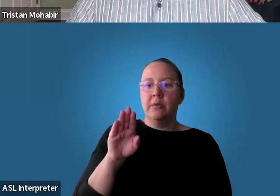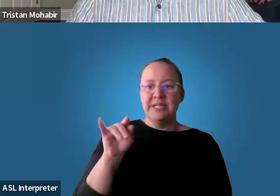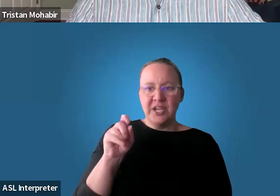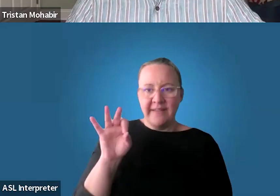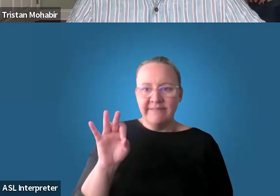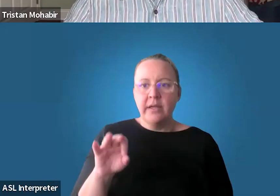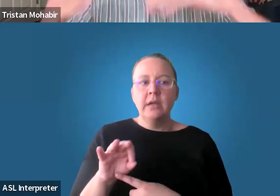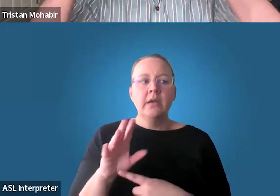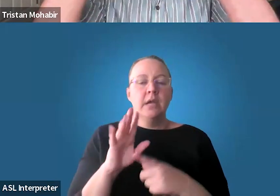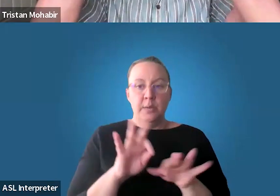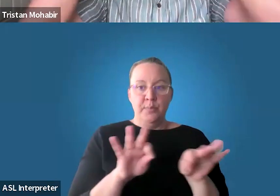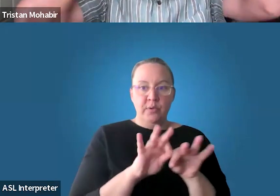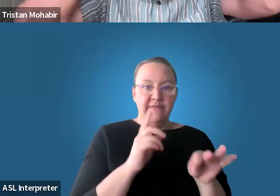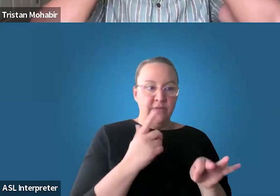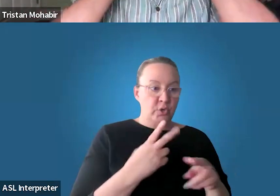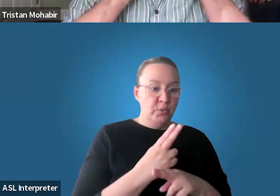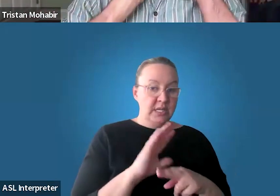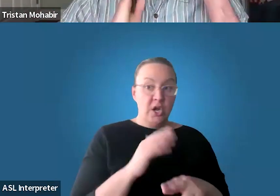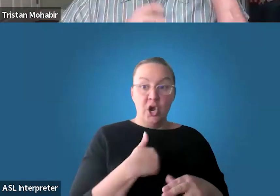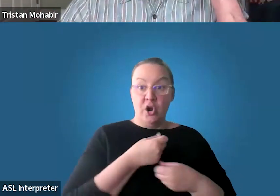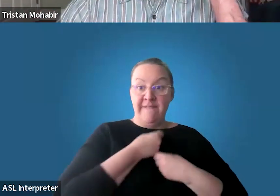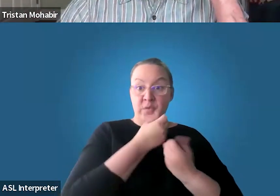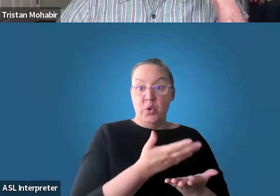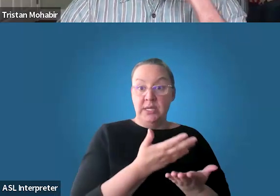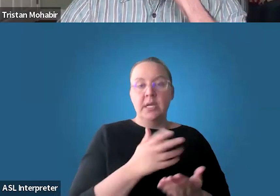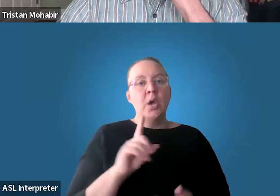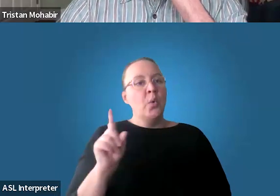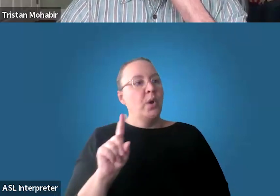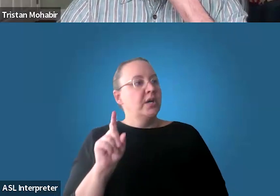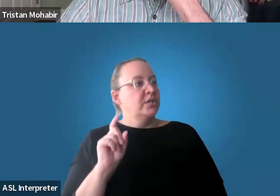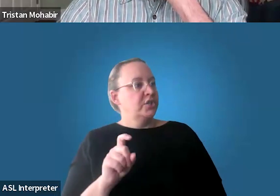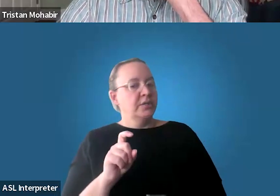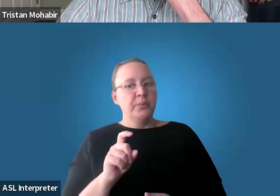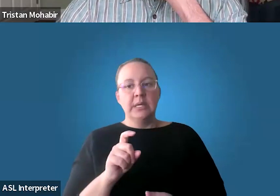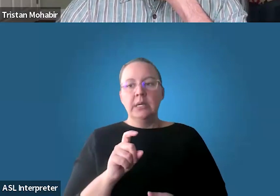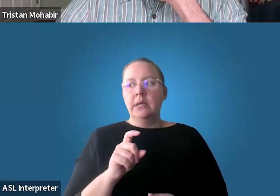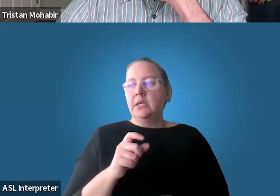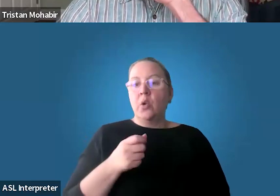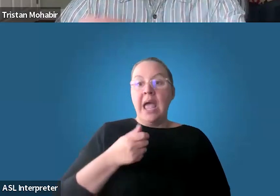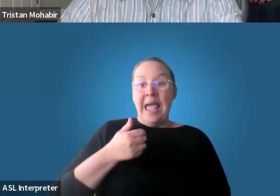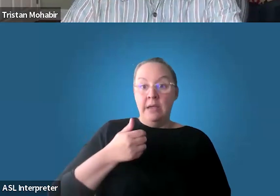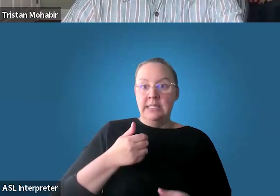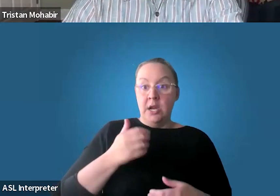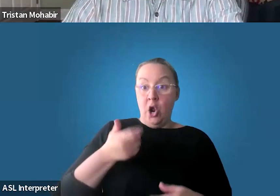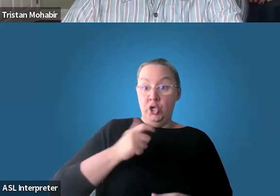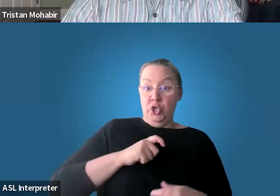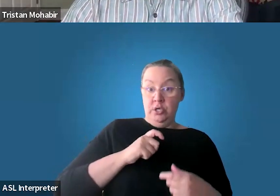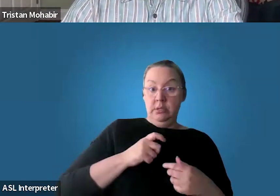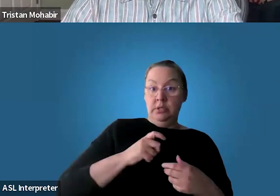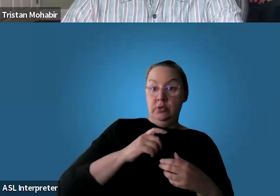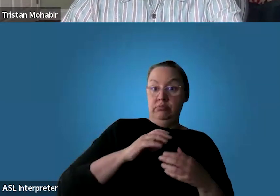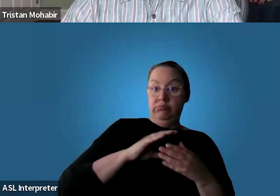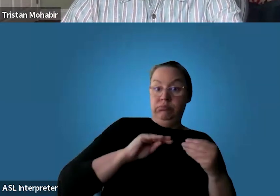our voice? Where is it important we love metaphors. Where should we hold the mic? Where should we pass the mic? Where should we be